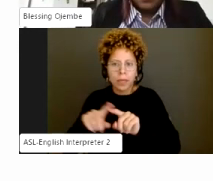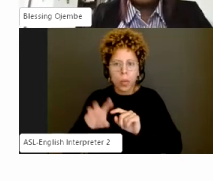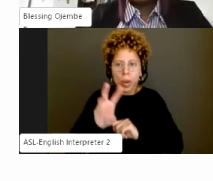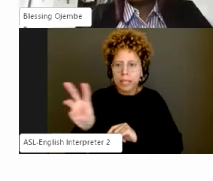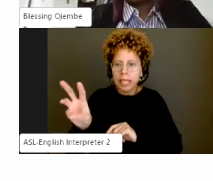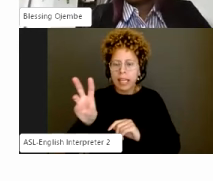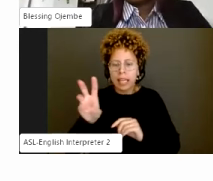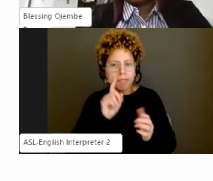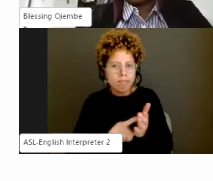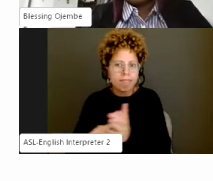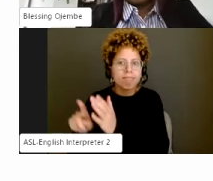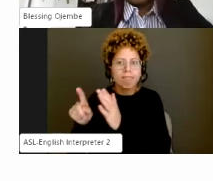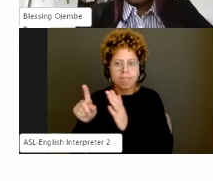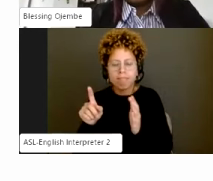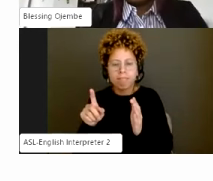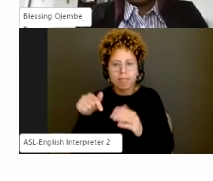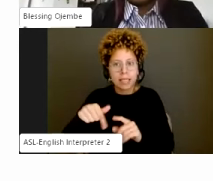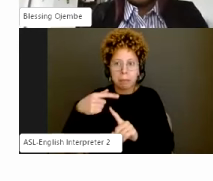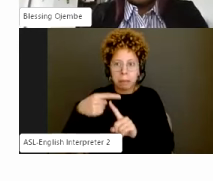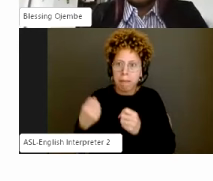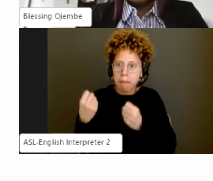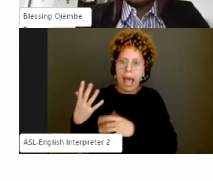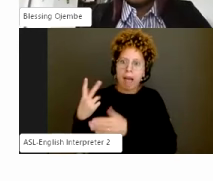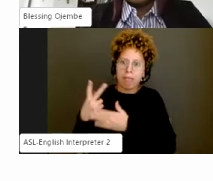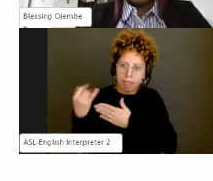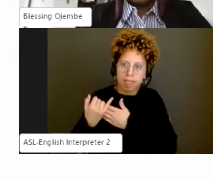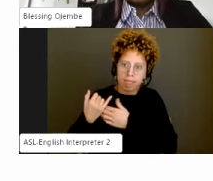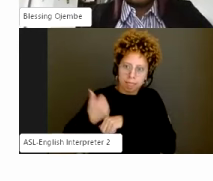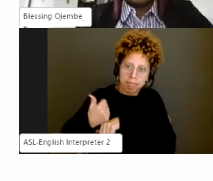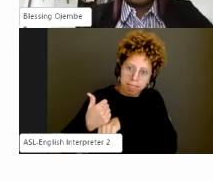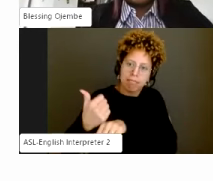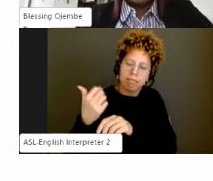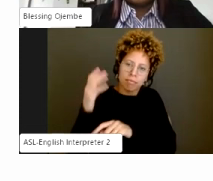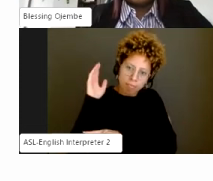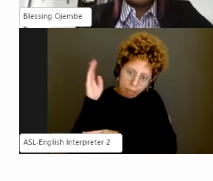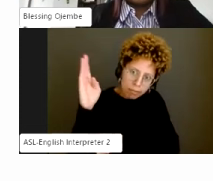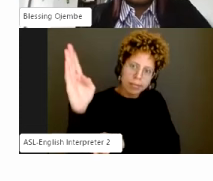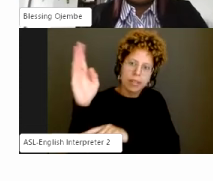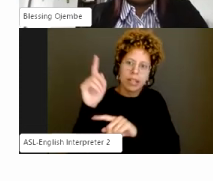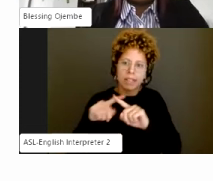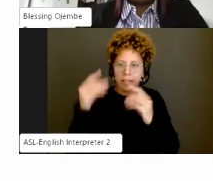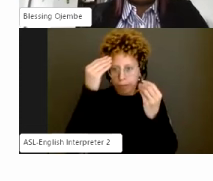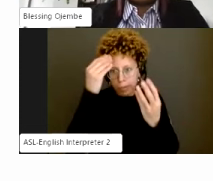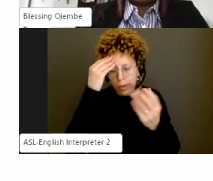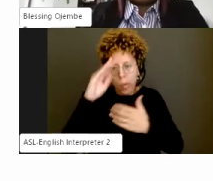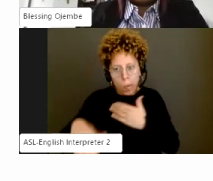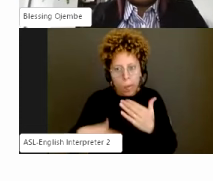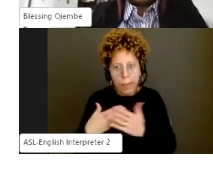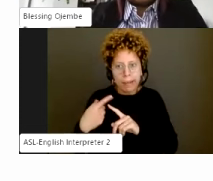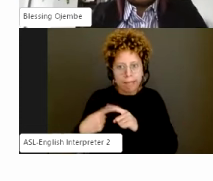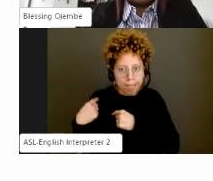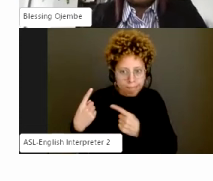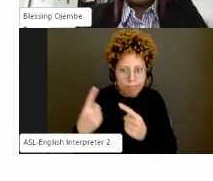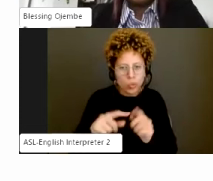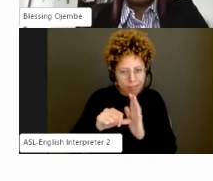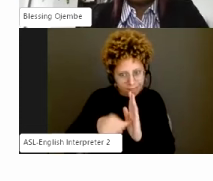this month. I know that there's many initiatives and webinars and information just to highlight the importance